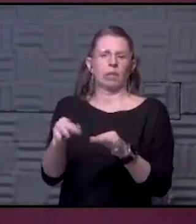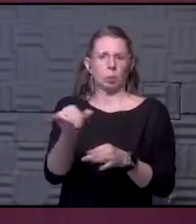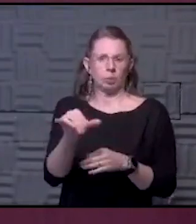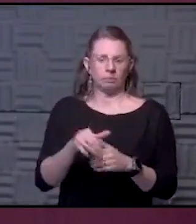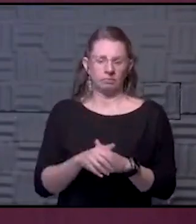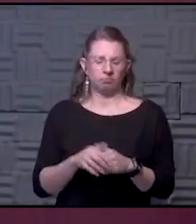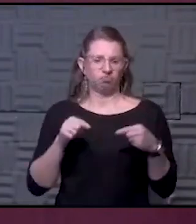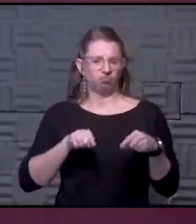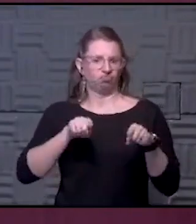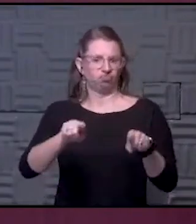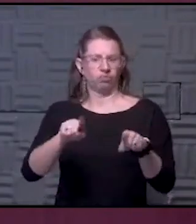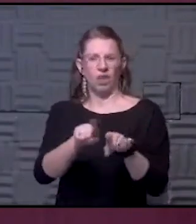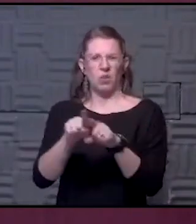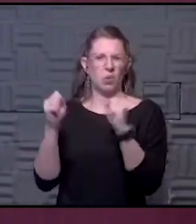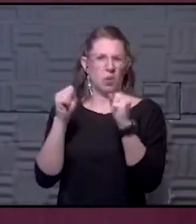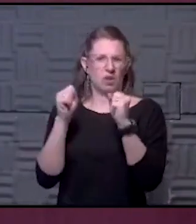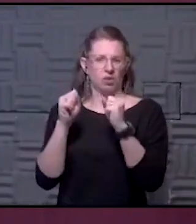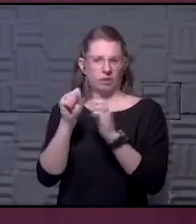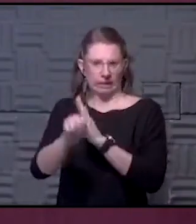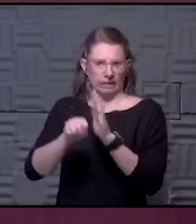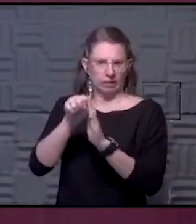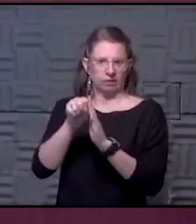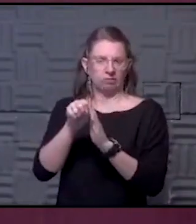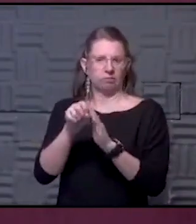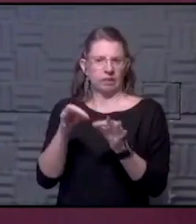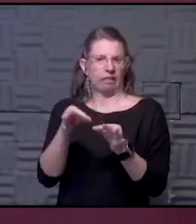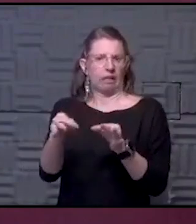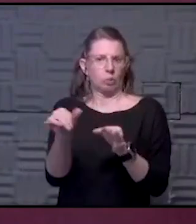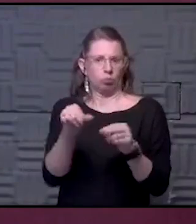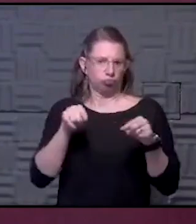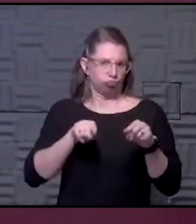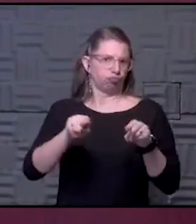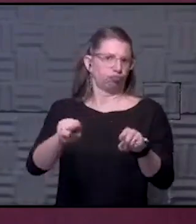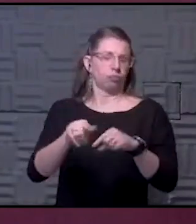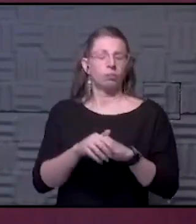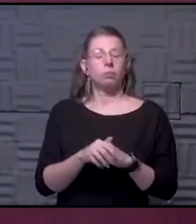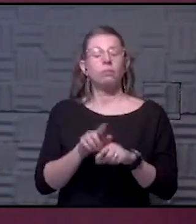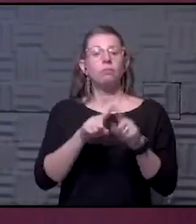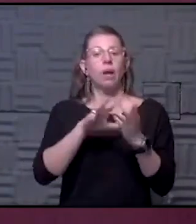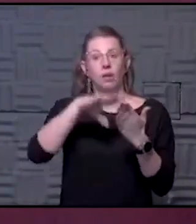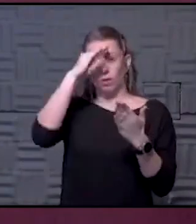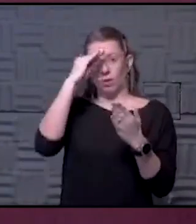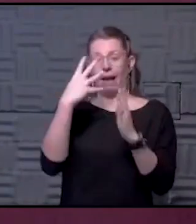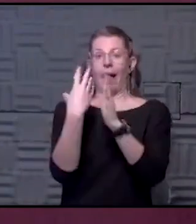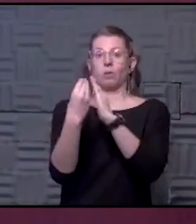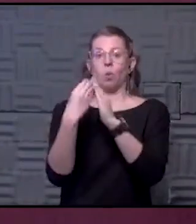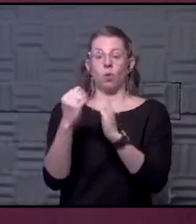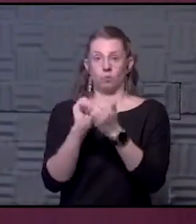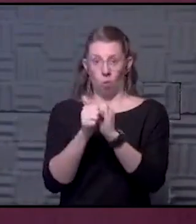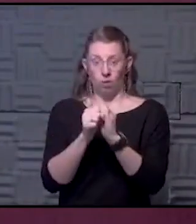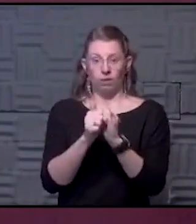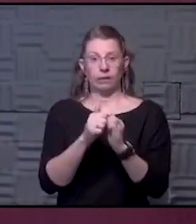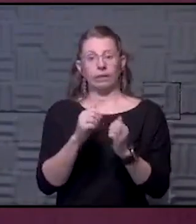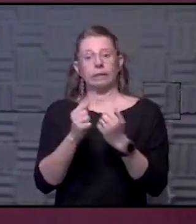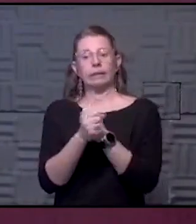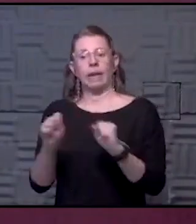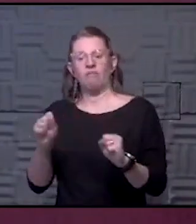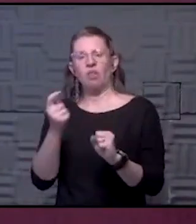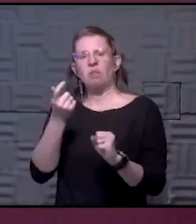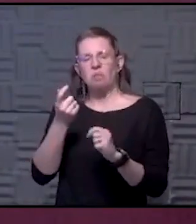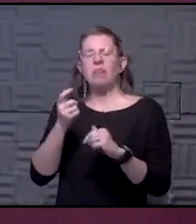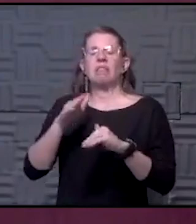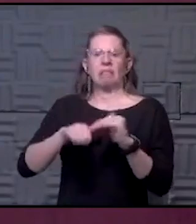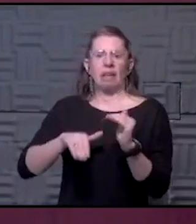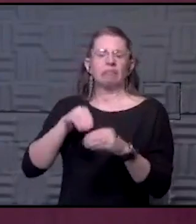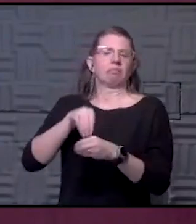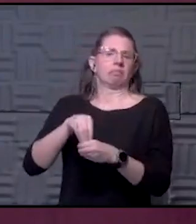the delay of the winter season too. But here's some really cool lessons. Number one, we did learn that outdoor sports are a little safer than indoor sports,